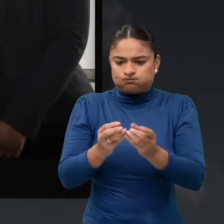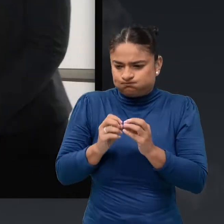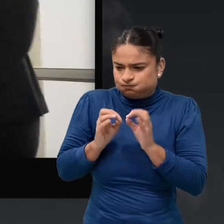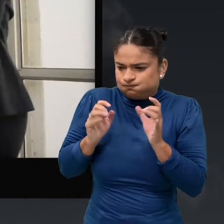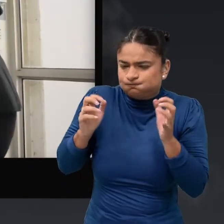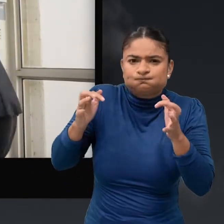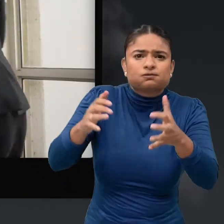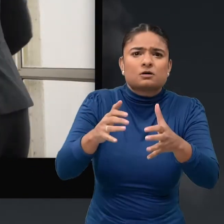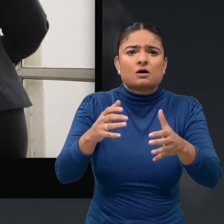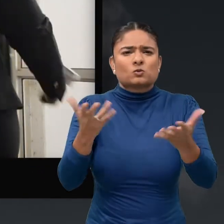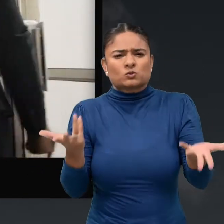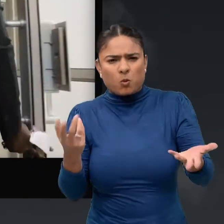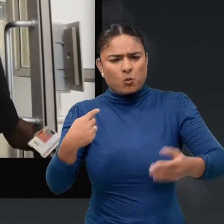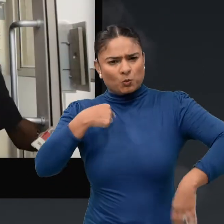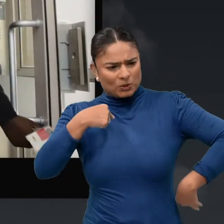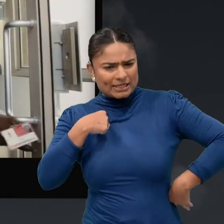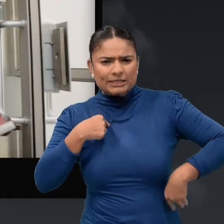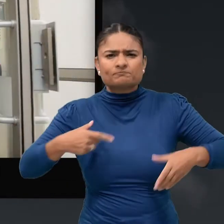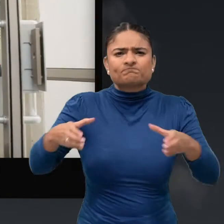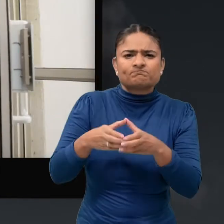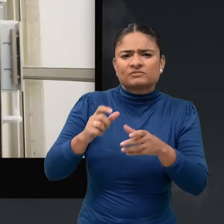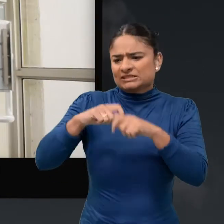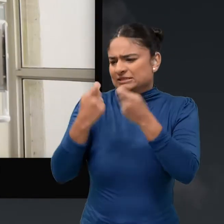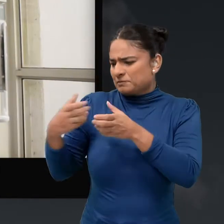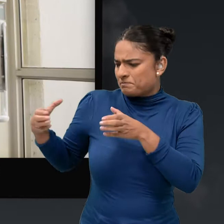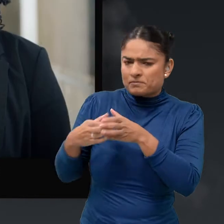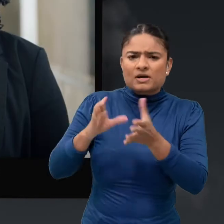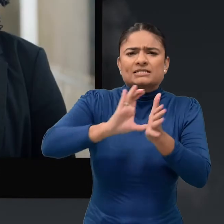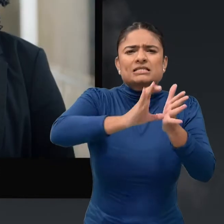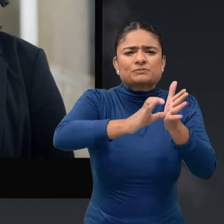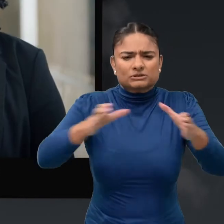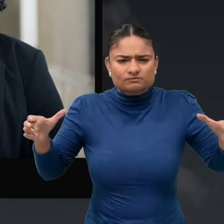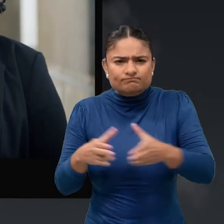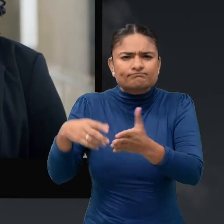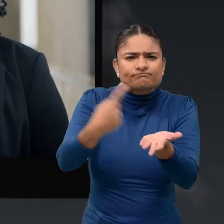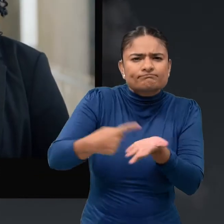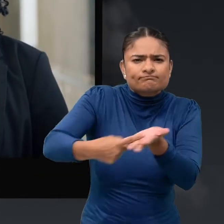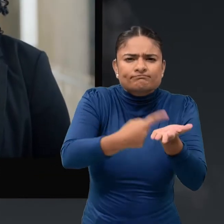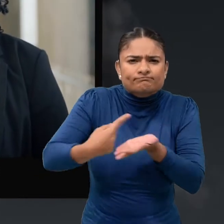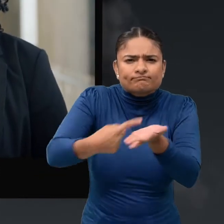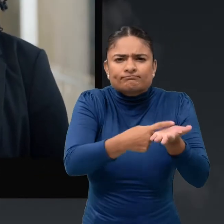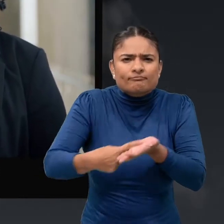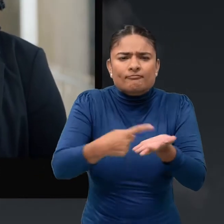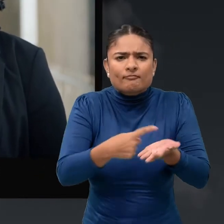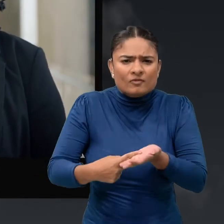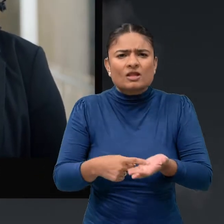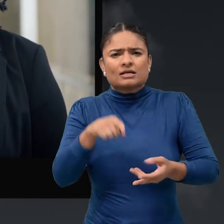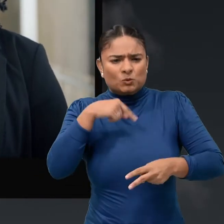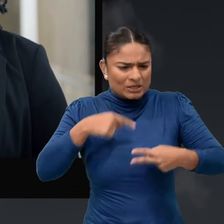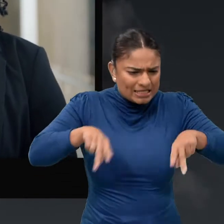pandemic, we, as in the Centre for Human Rights, along with 6 other disability rights organizations from across the